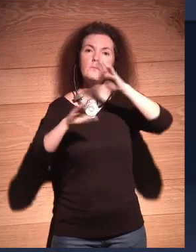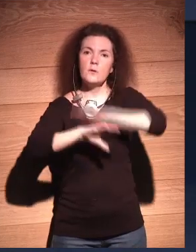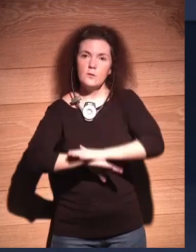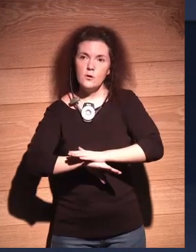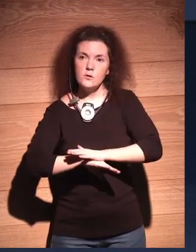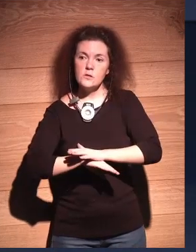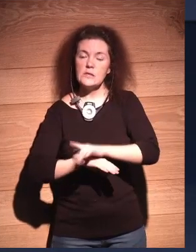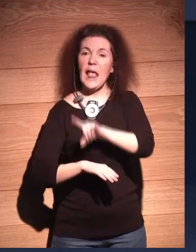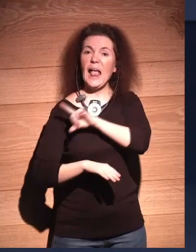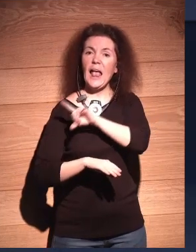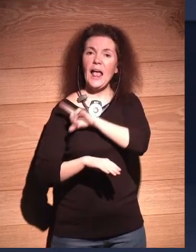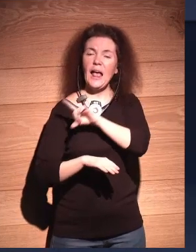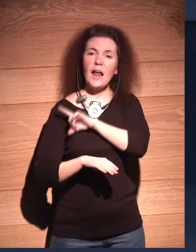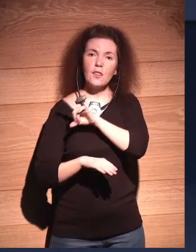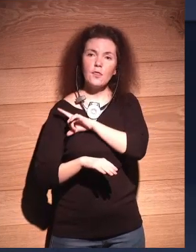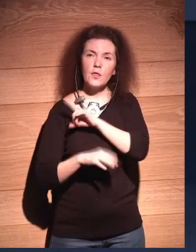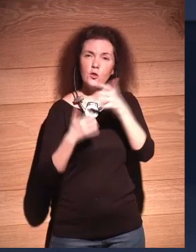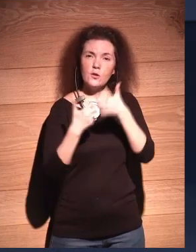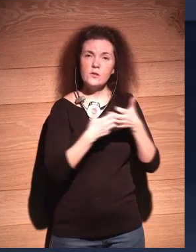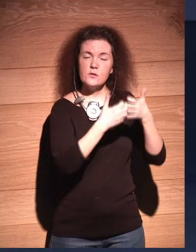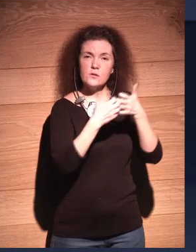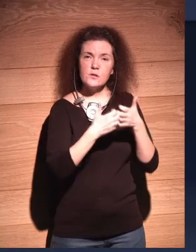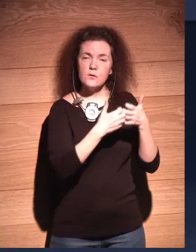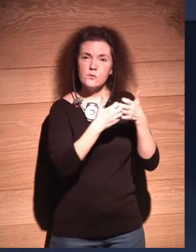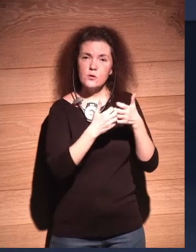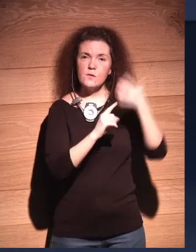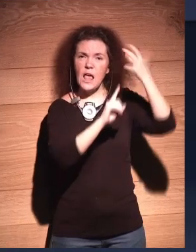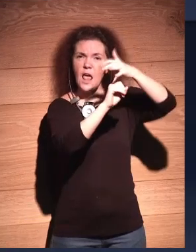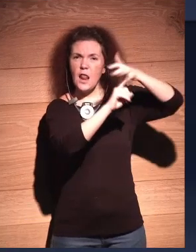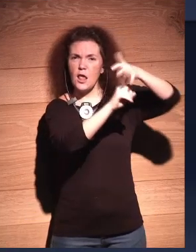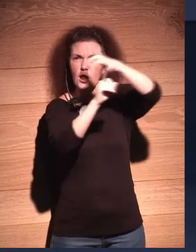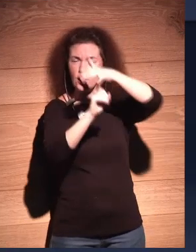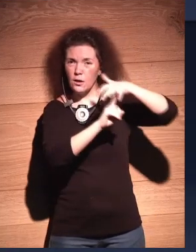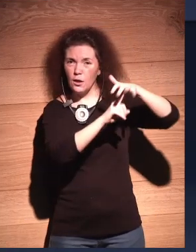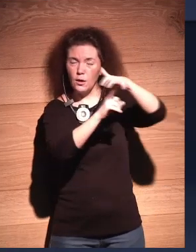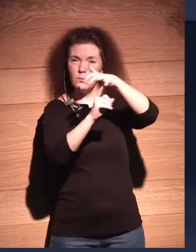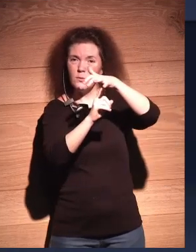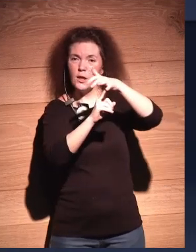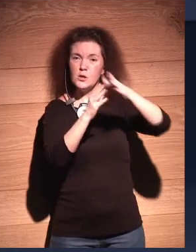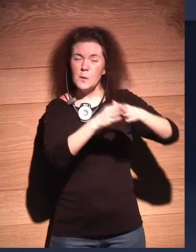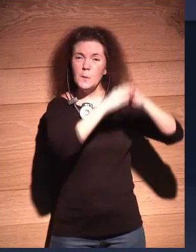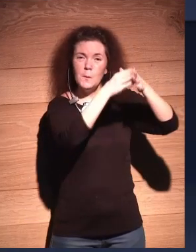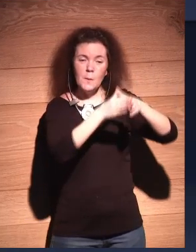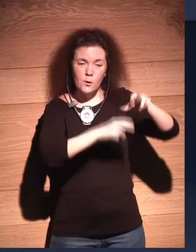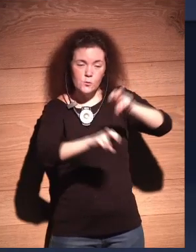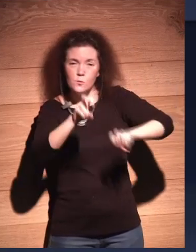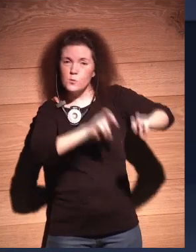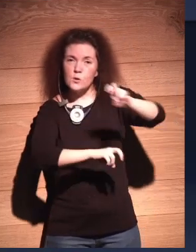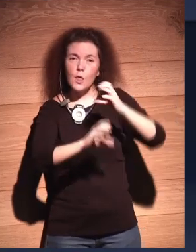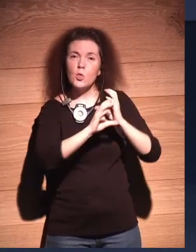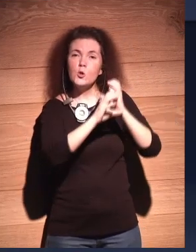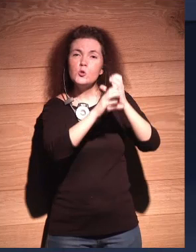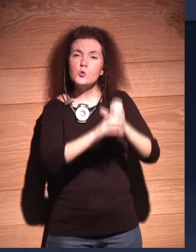of helicopters and ships was filling the whole bay looking for the submarine that this guy had dreamed about.